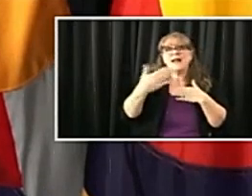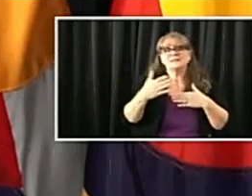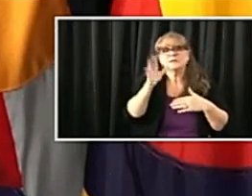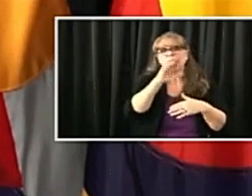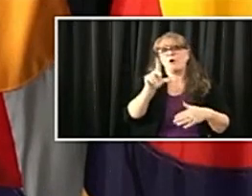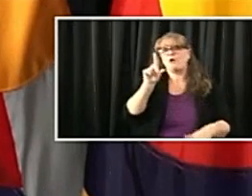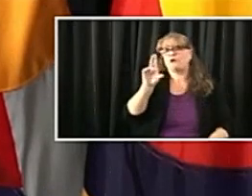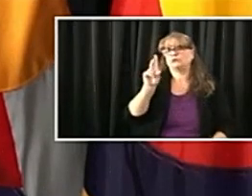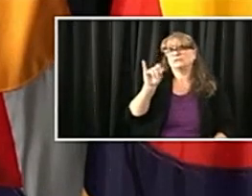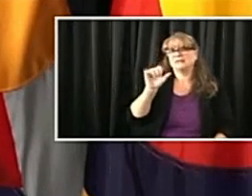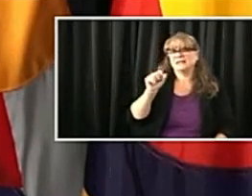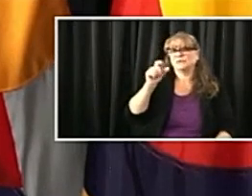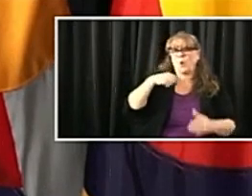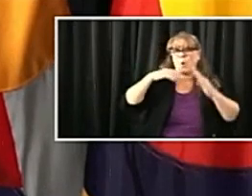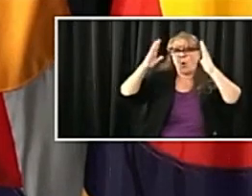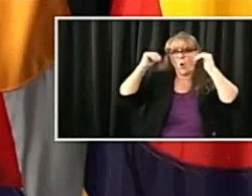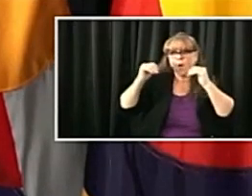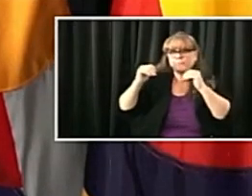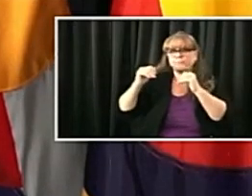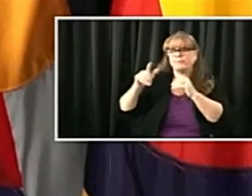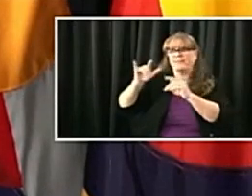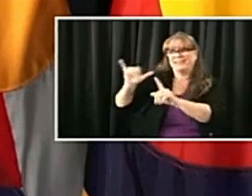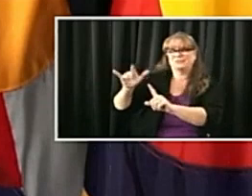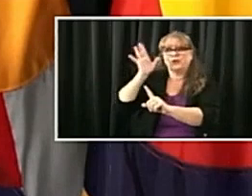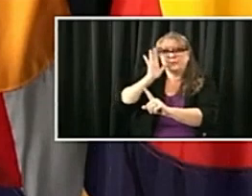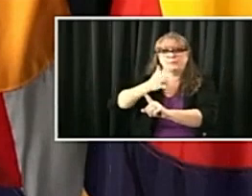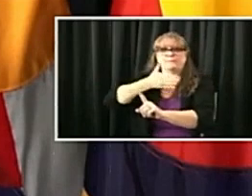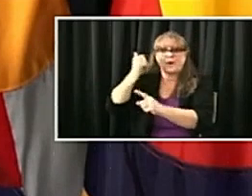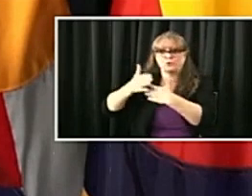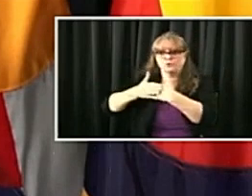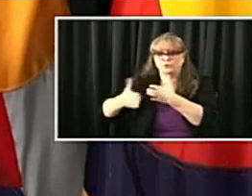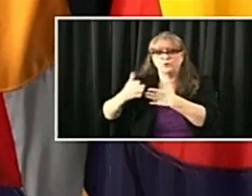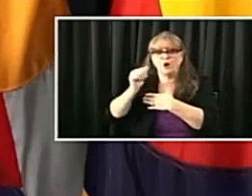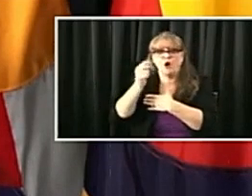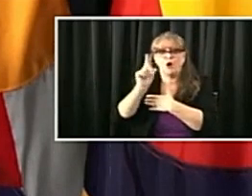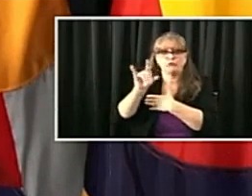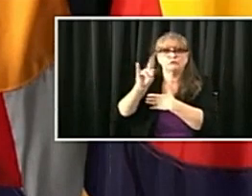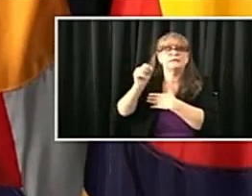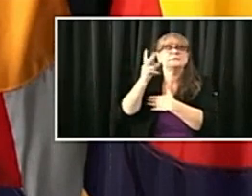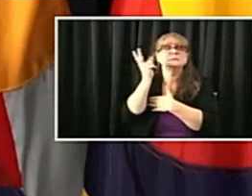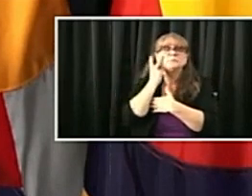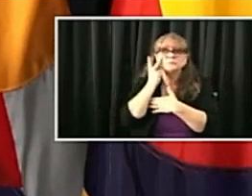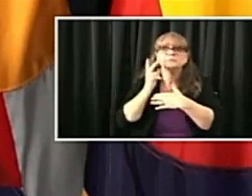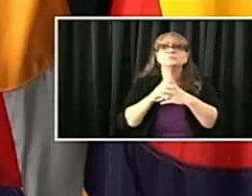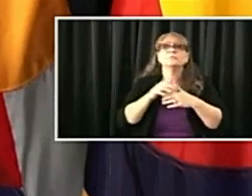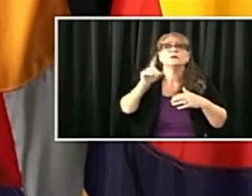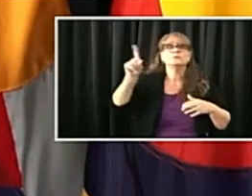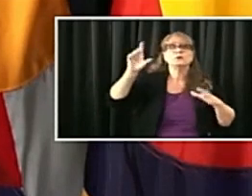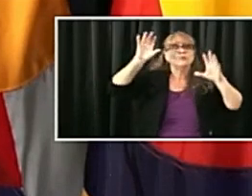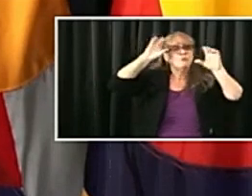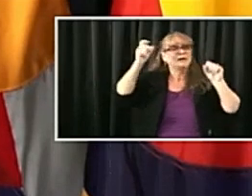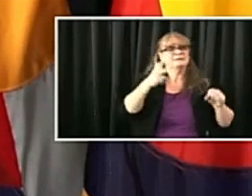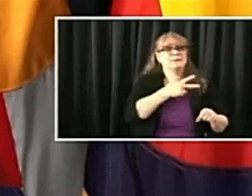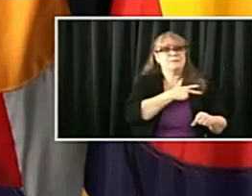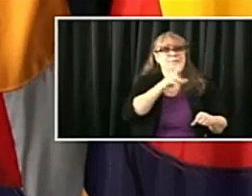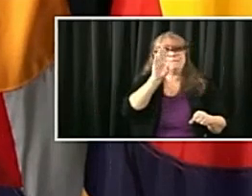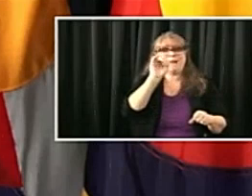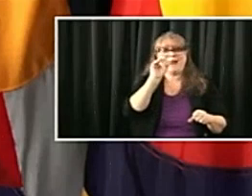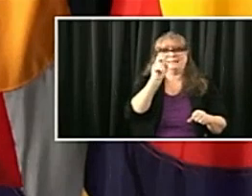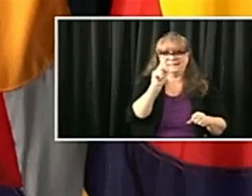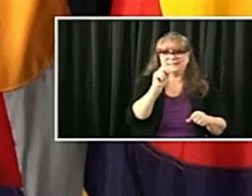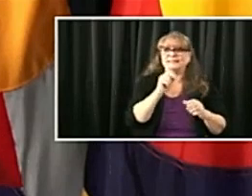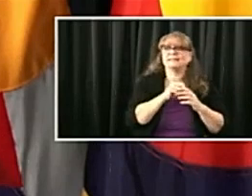first 100 million. Just the other day, the Biden administration, the president himself expressed optimism that by early